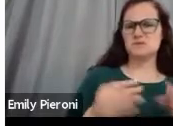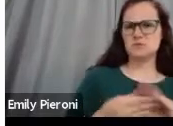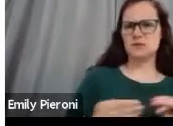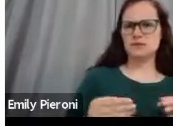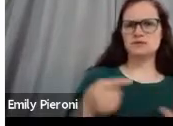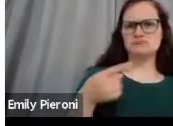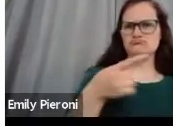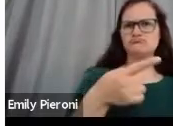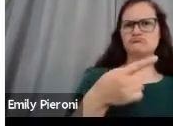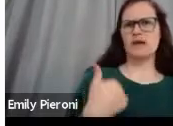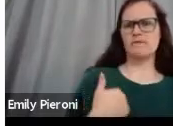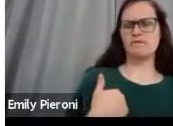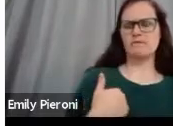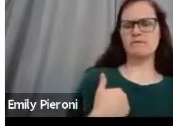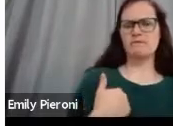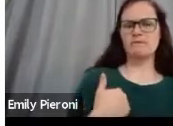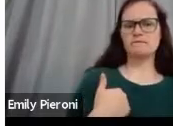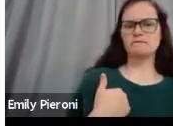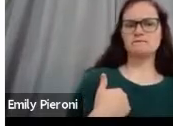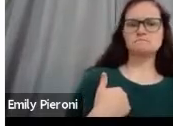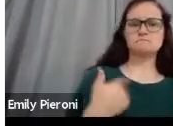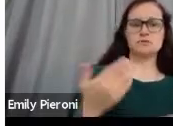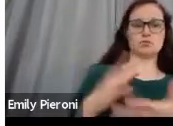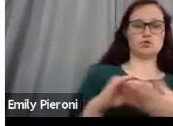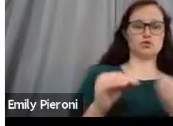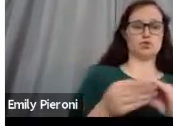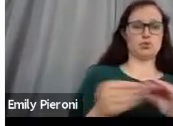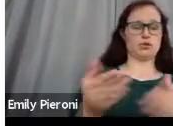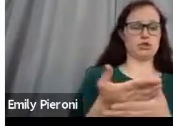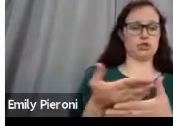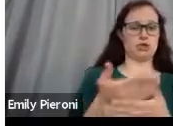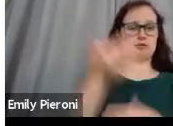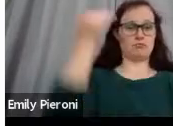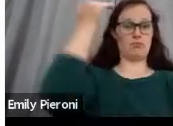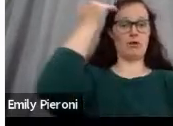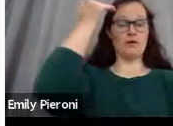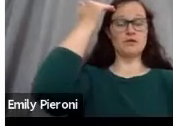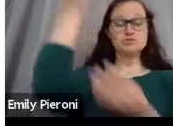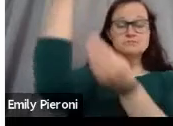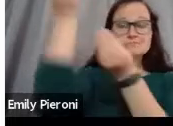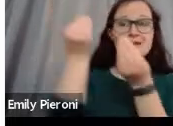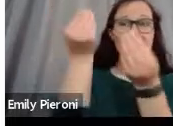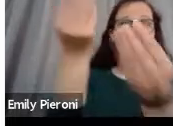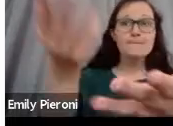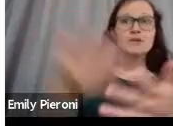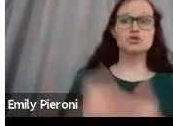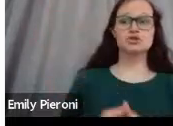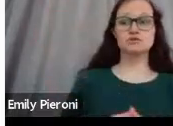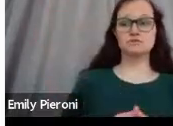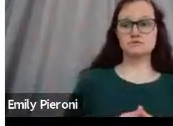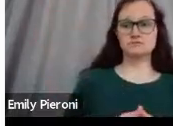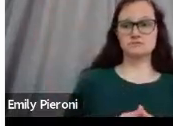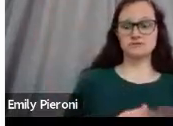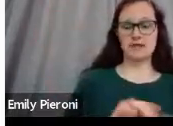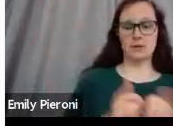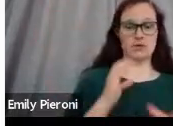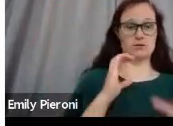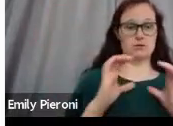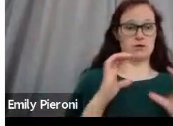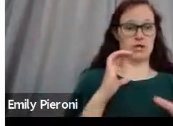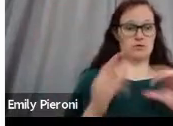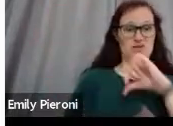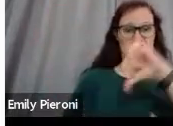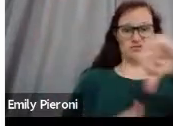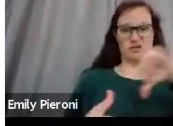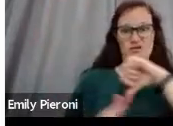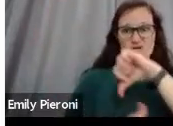Stories that share knowledge and information. They're a way for us to communicate with each other about what we know and find out